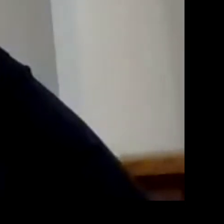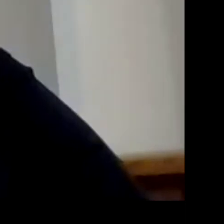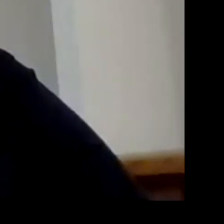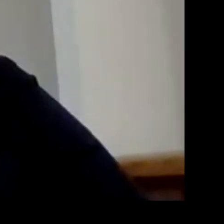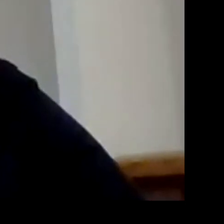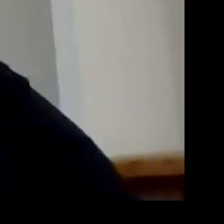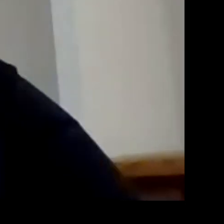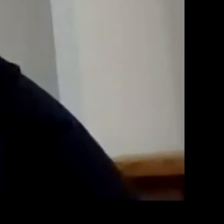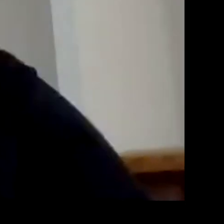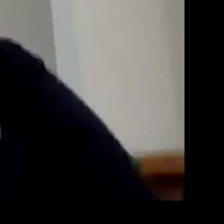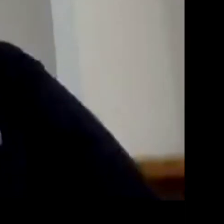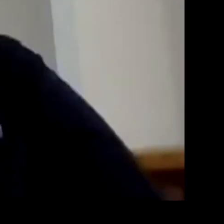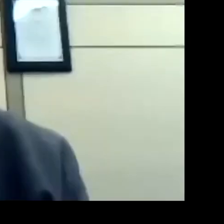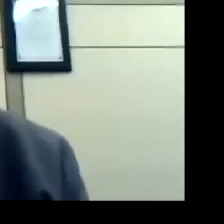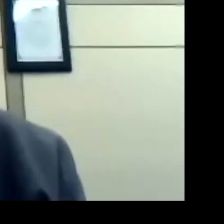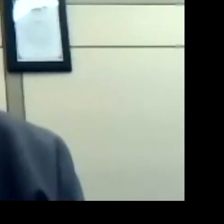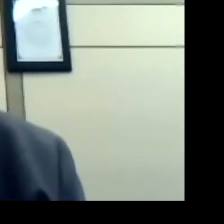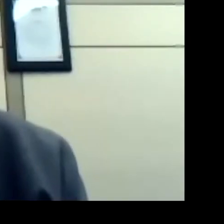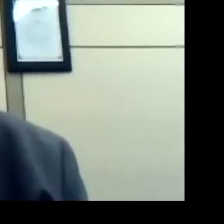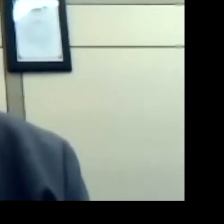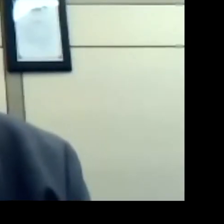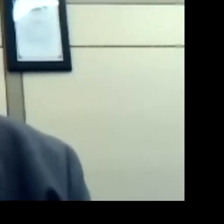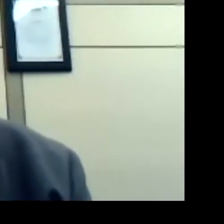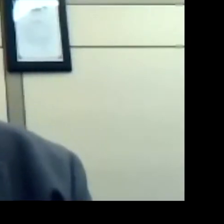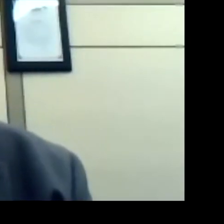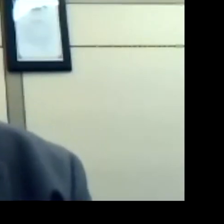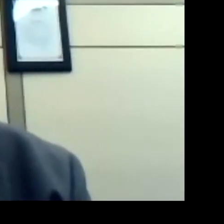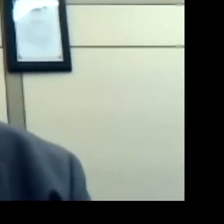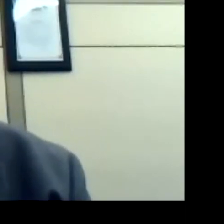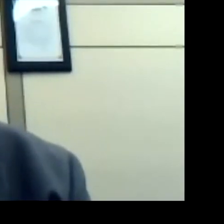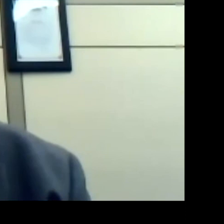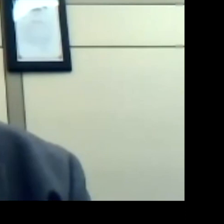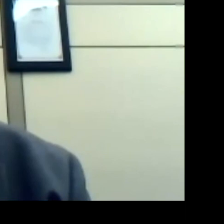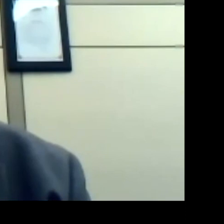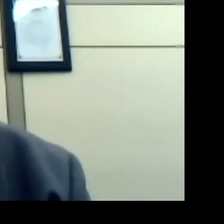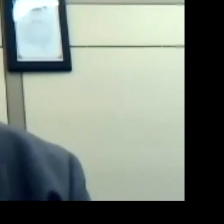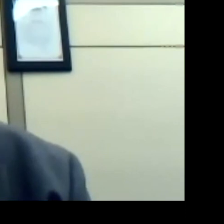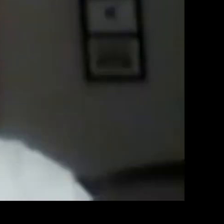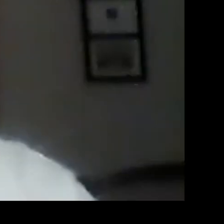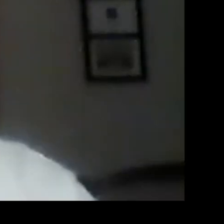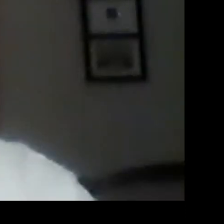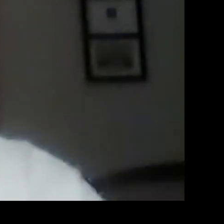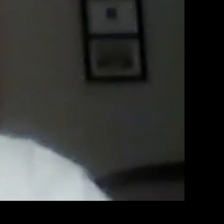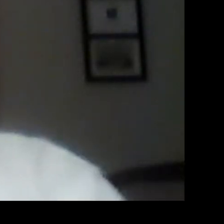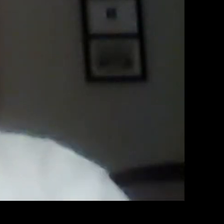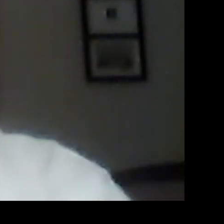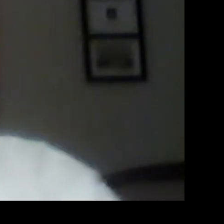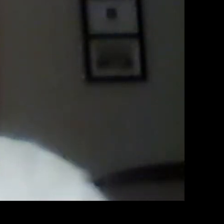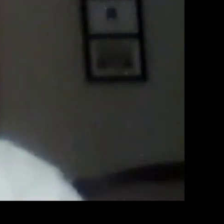Second. Mrs. Varwick made the motion, seconded by Mrs. Gerken. Okay.